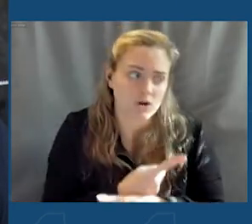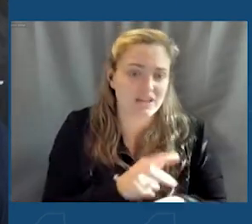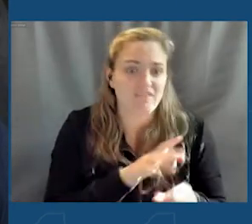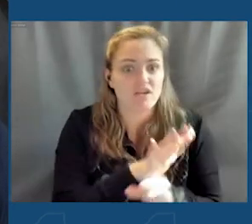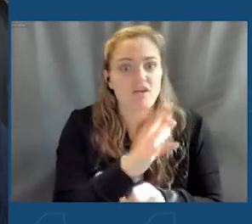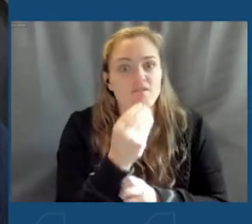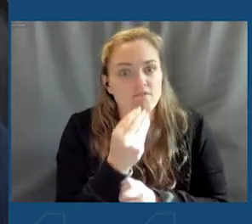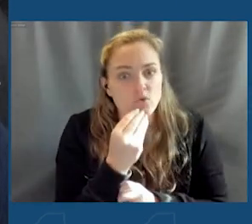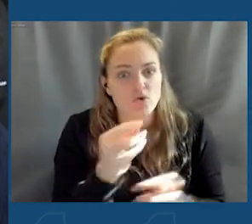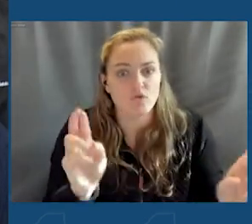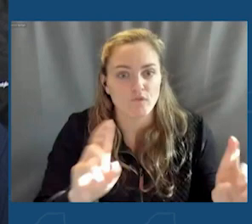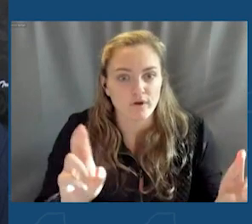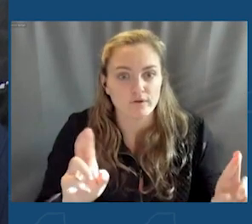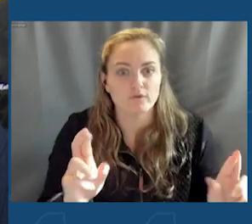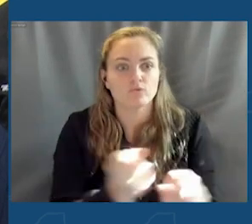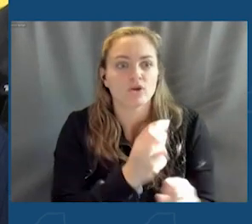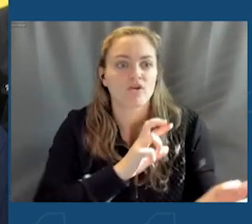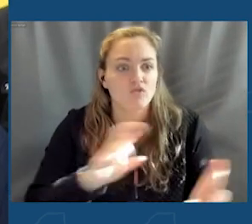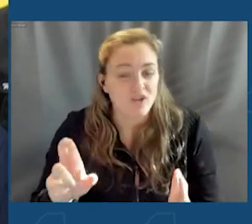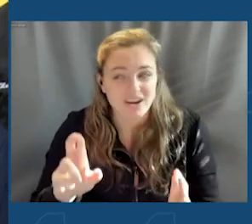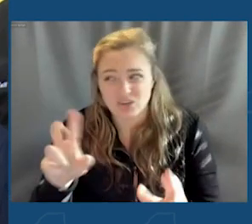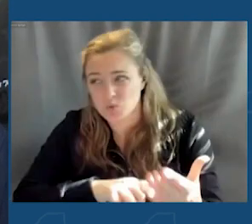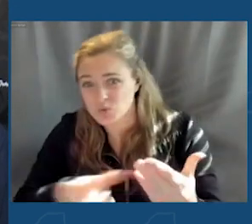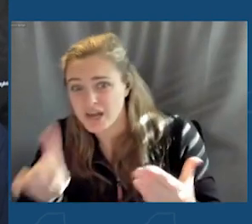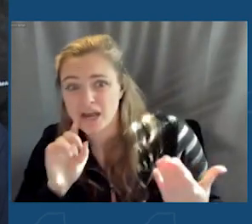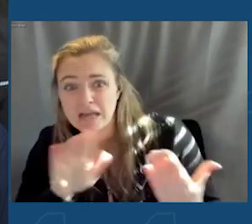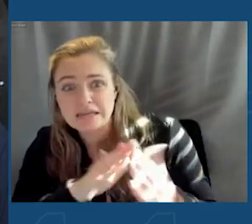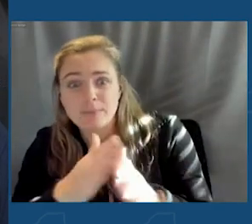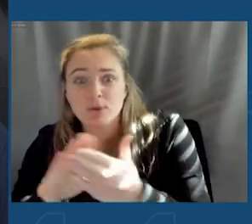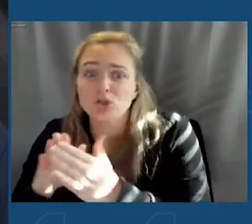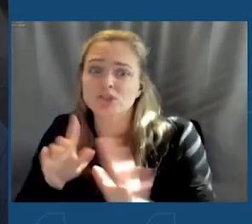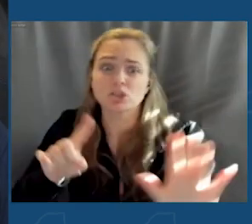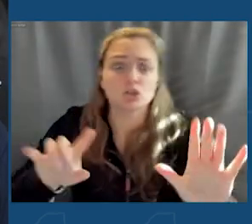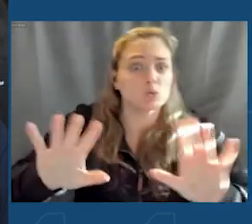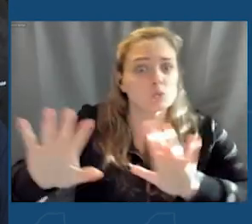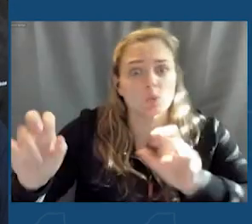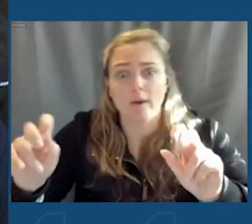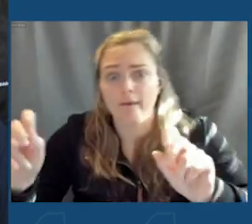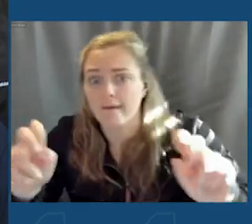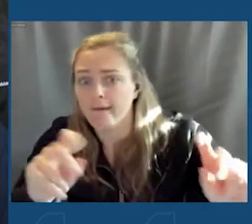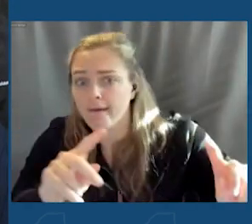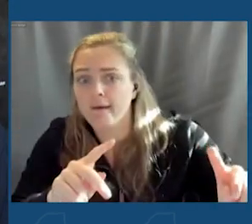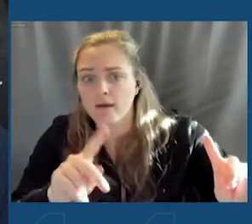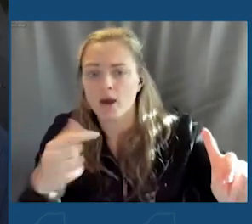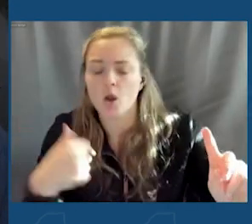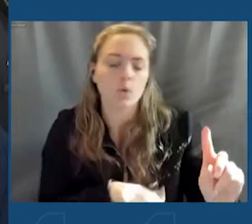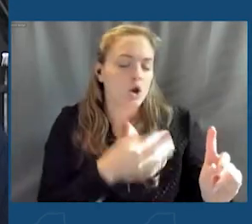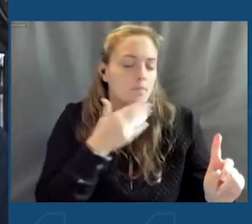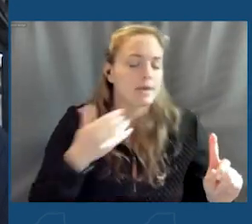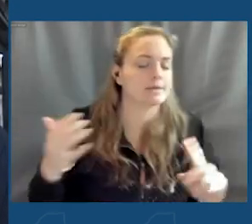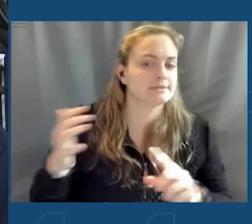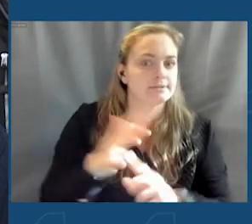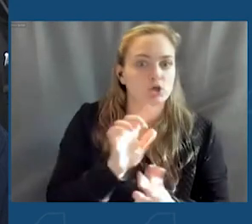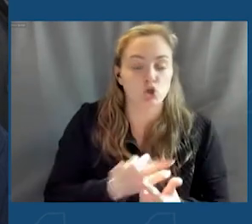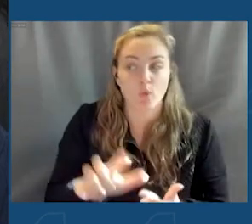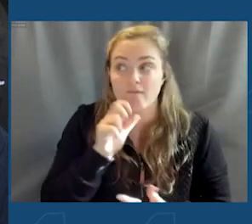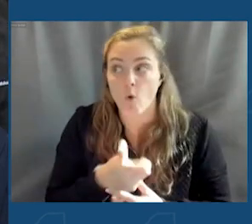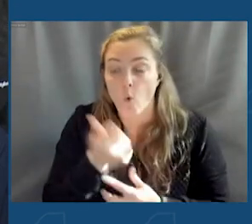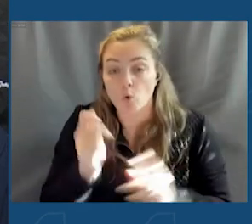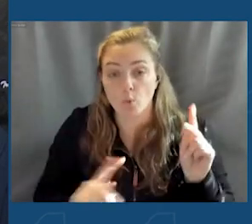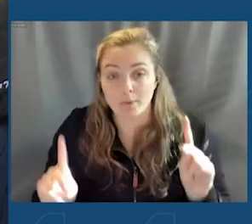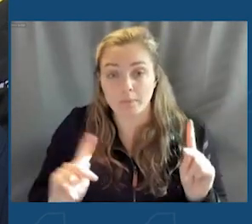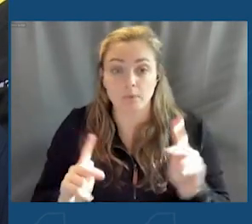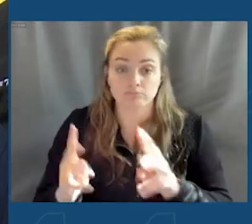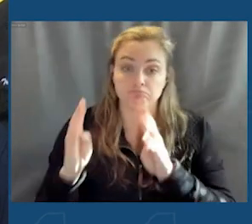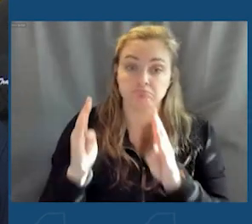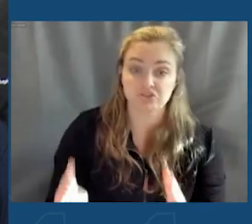be ready to check in on your neighbors. This is something we do the best. You have senior citizens on your block or in your building. Make